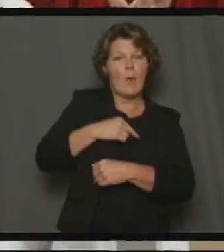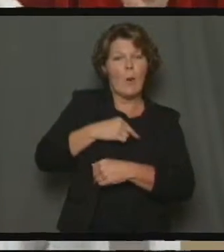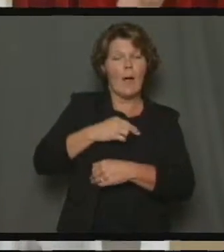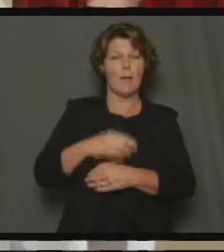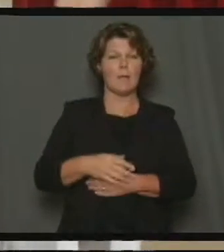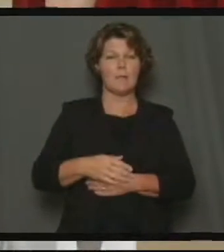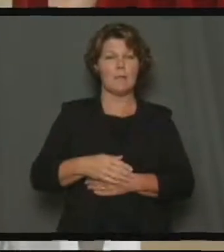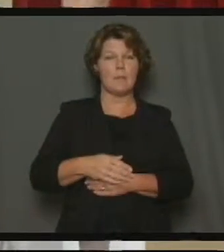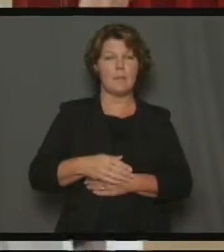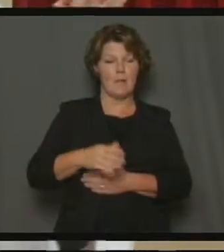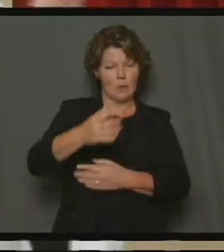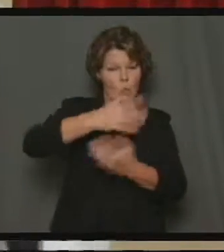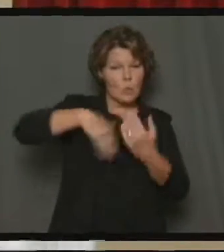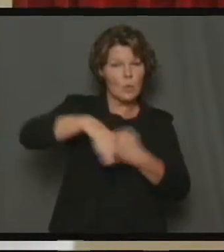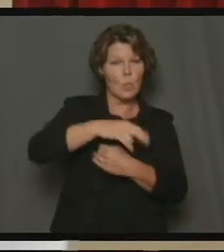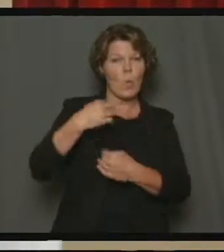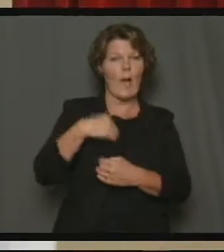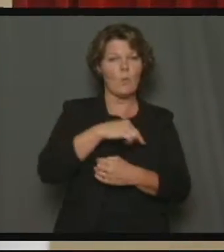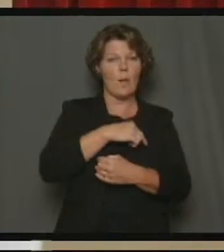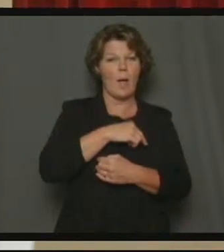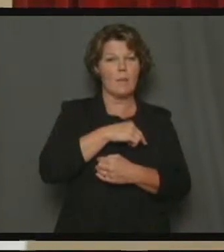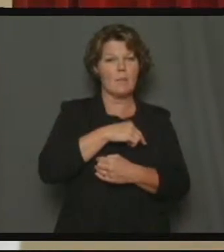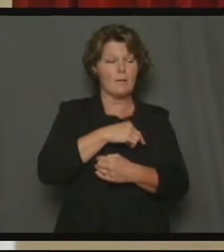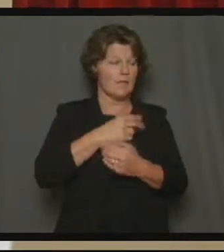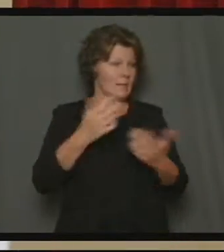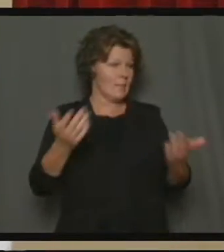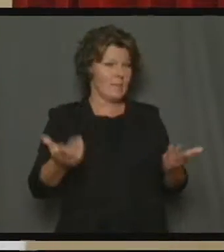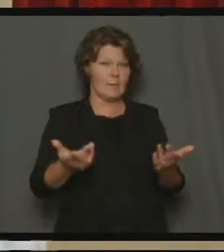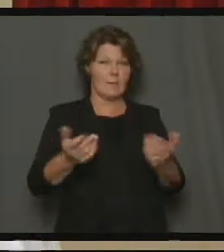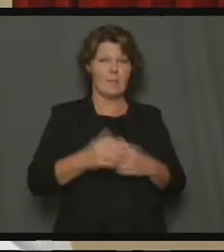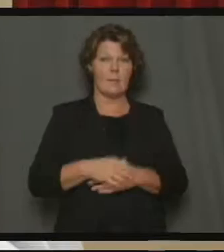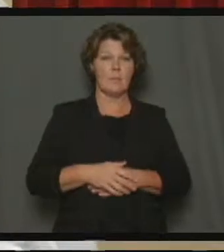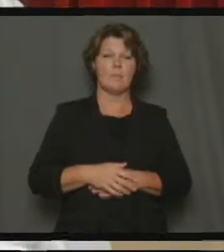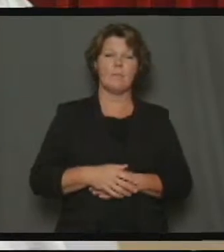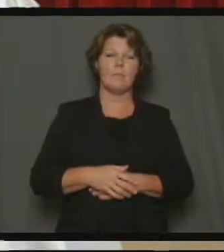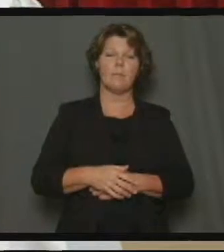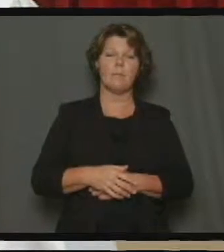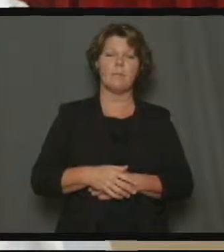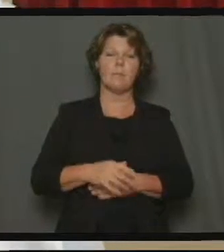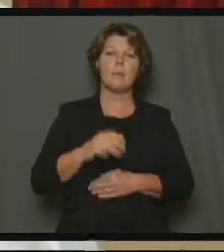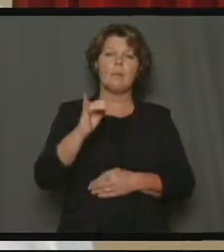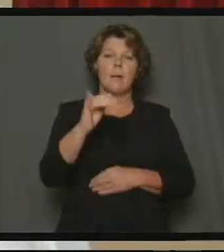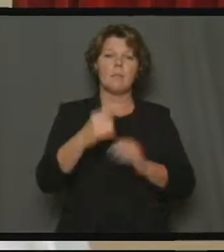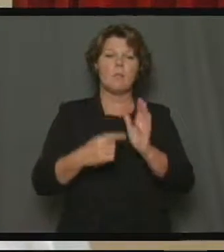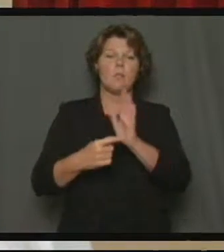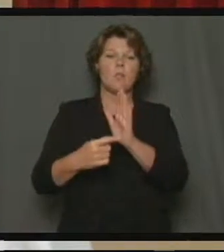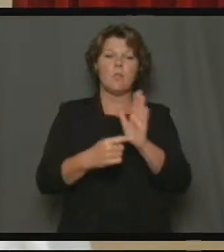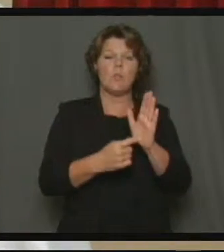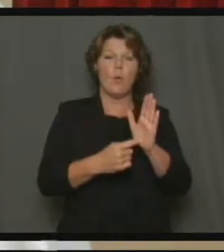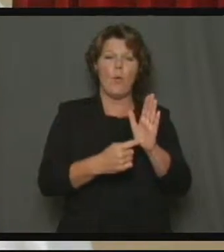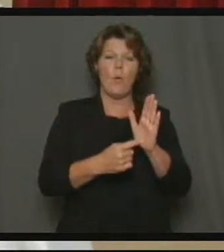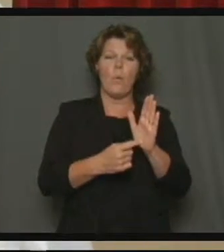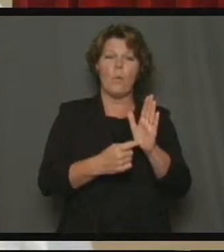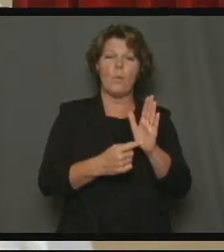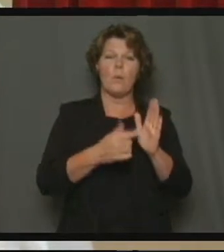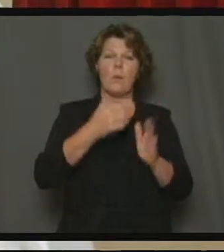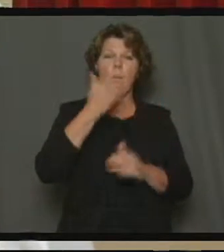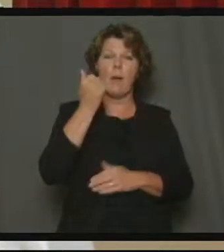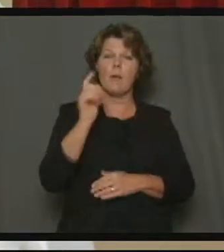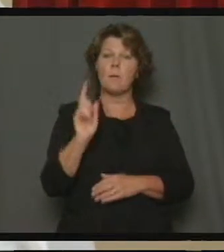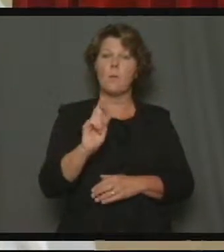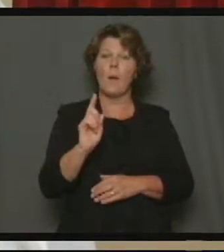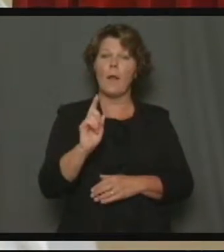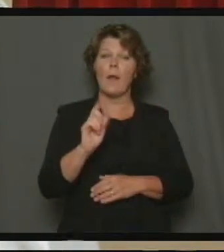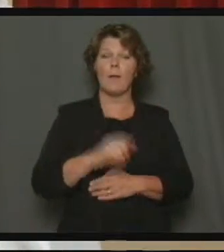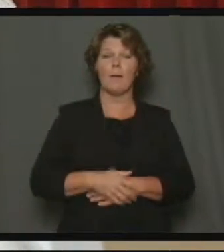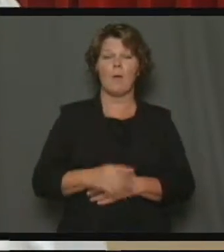fact surround each and every one of us. And this is highlighted in no better place than when